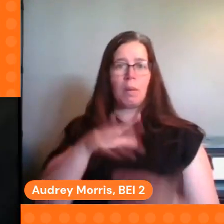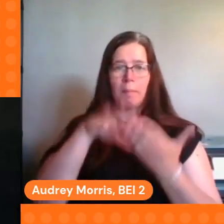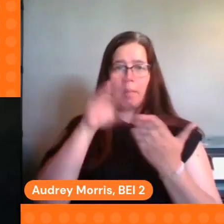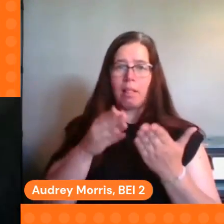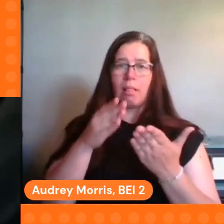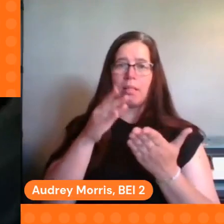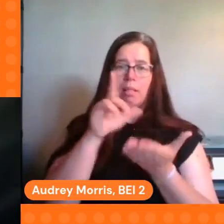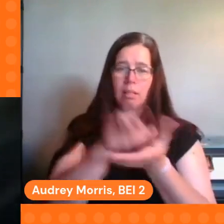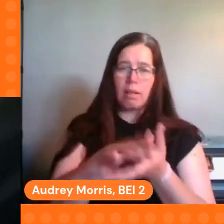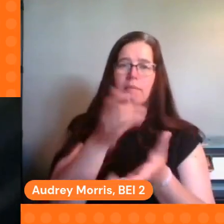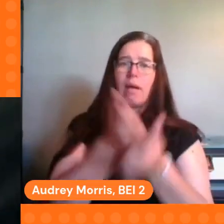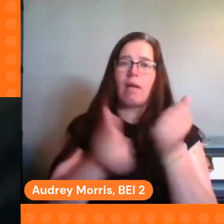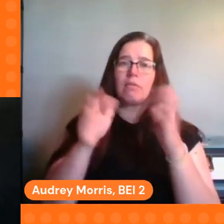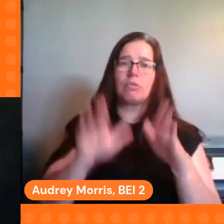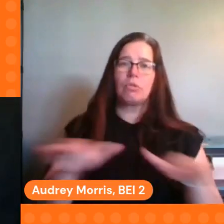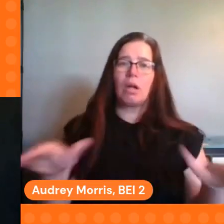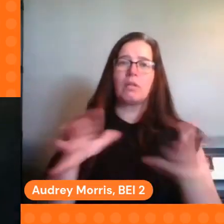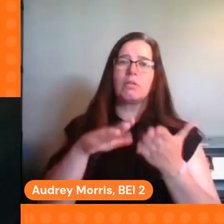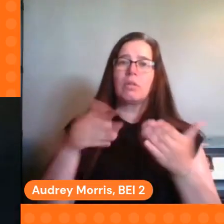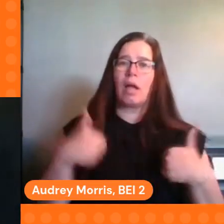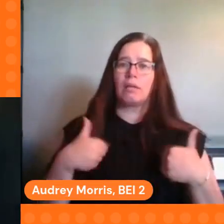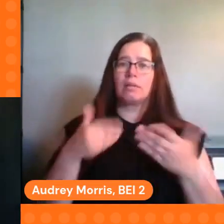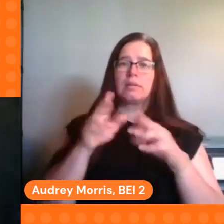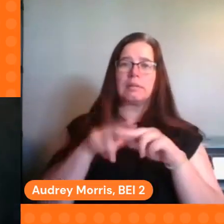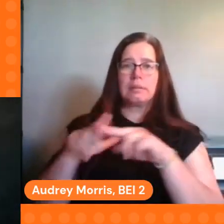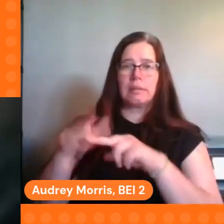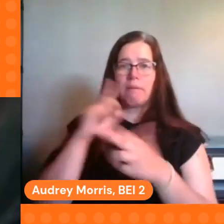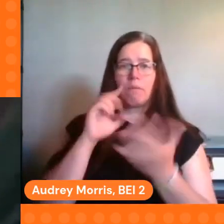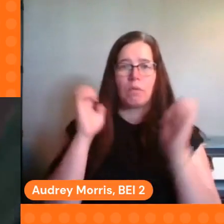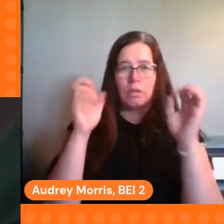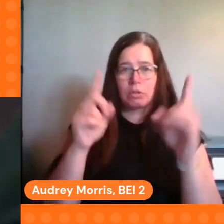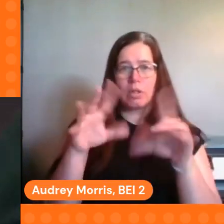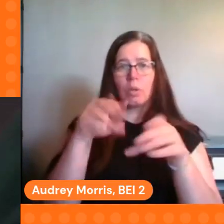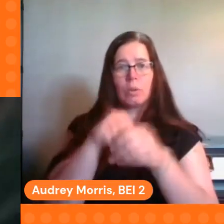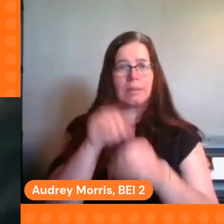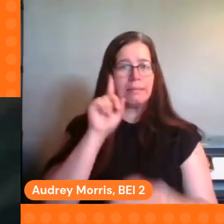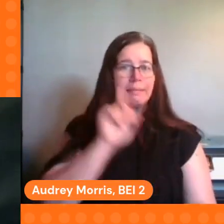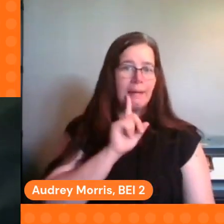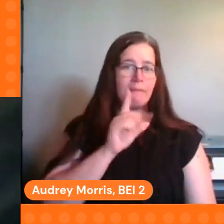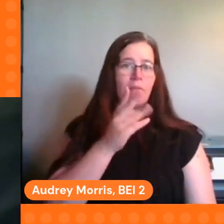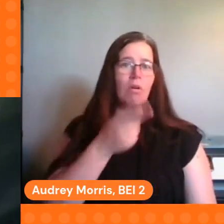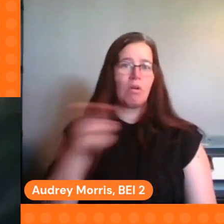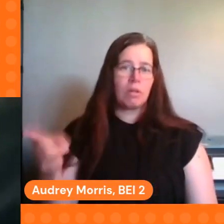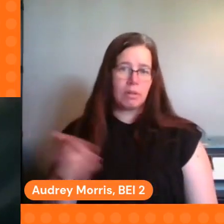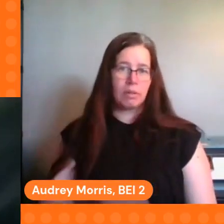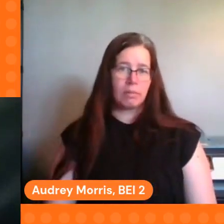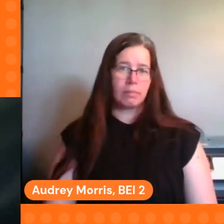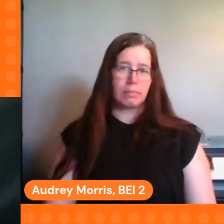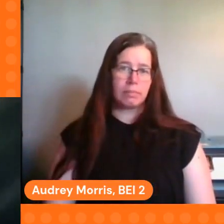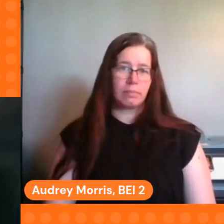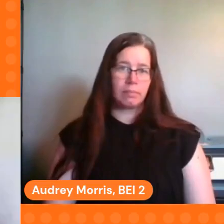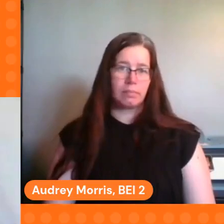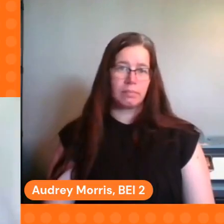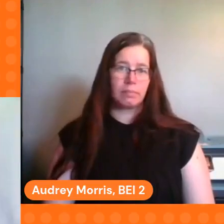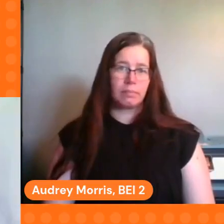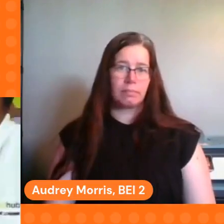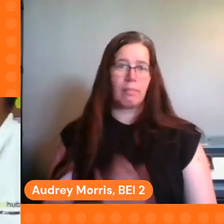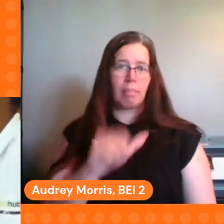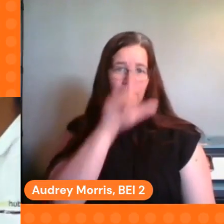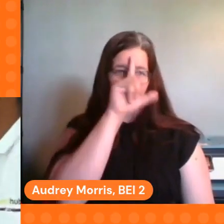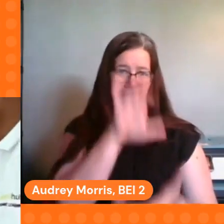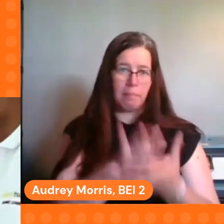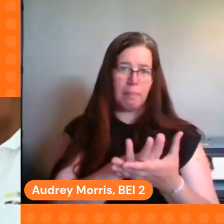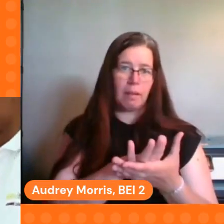at the table of innovation, including those who are deaf and hard of hearing. That belief gave birth